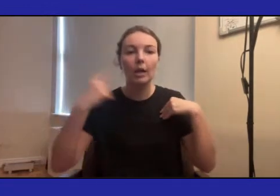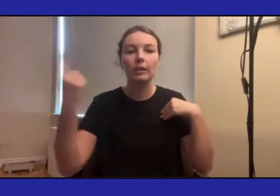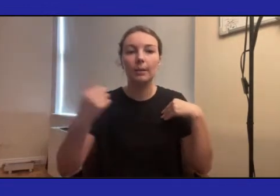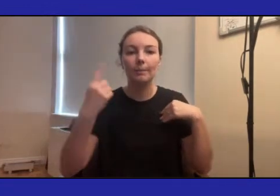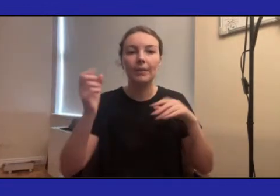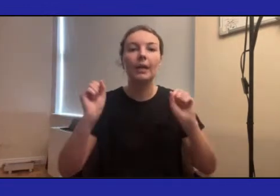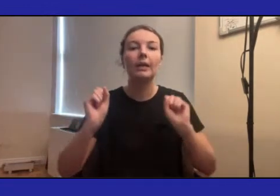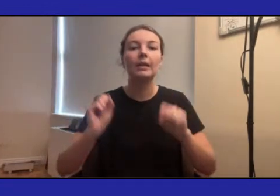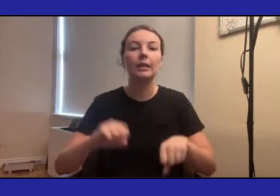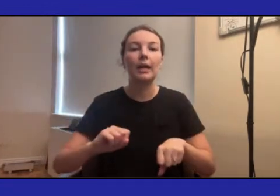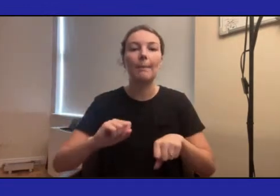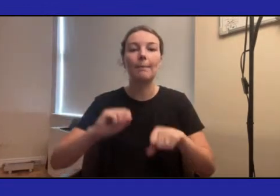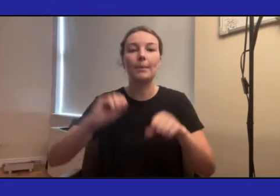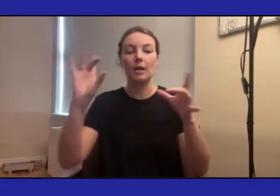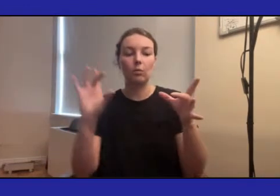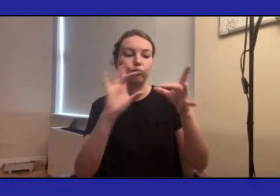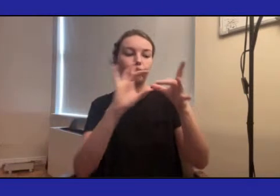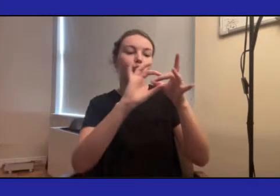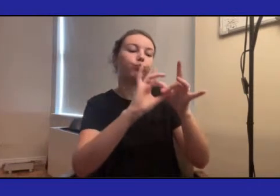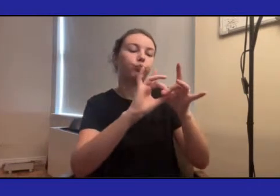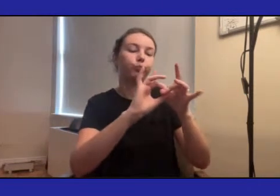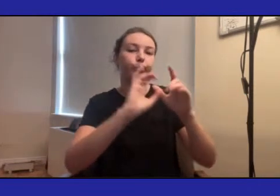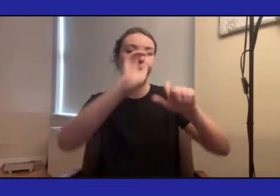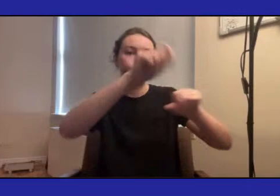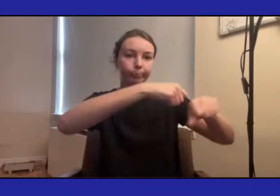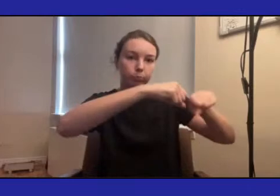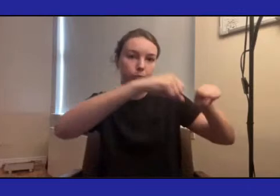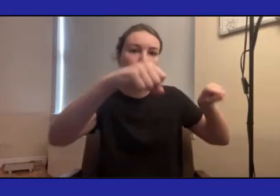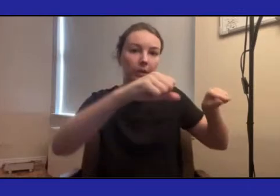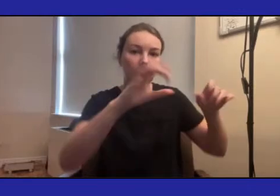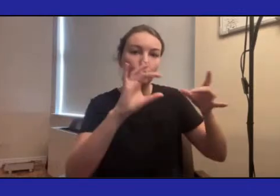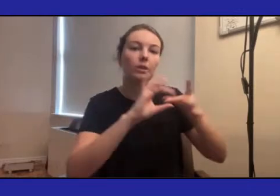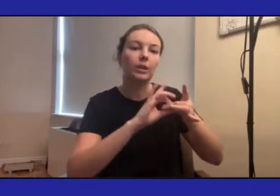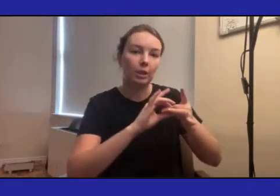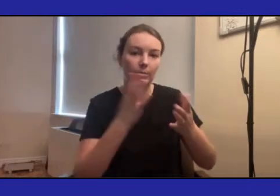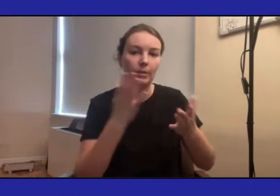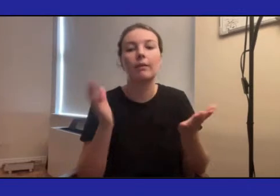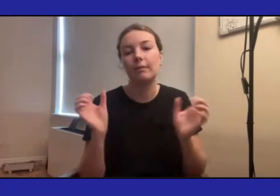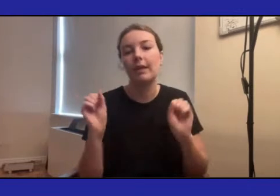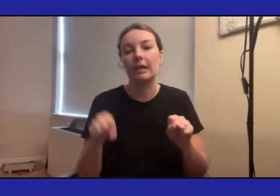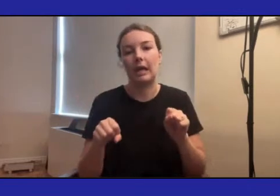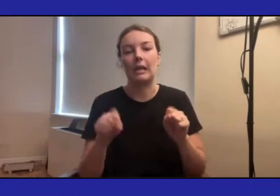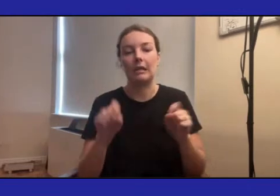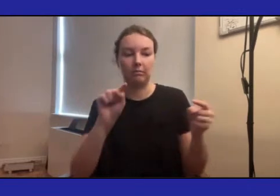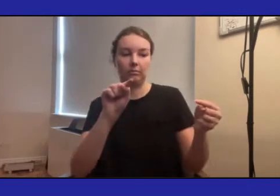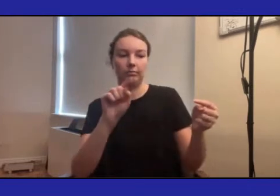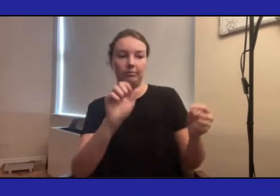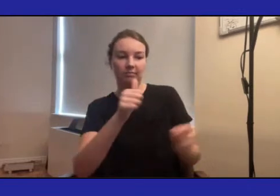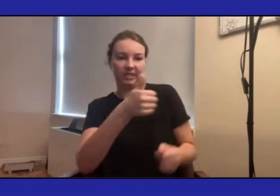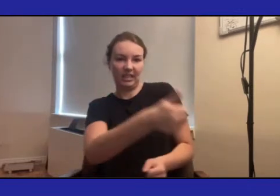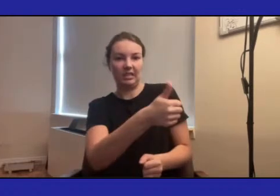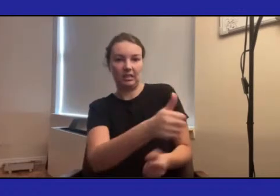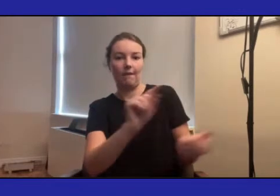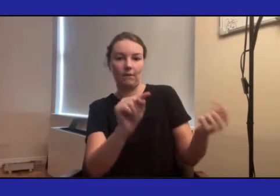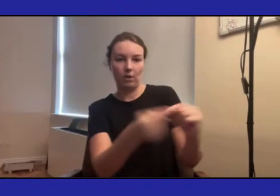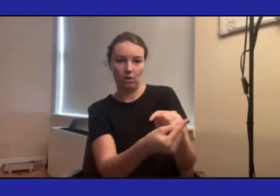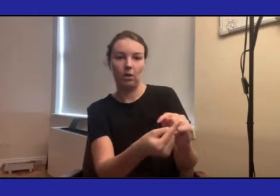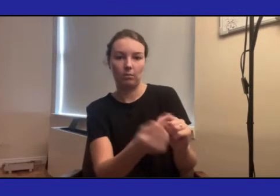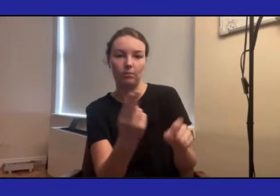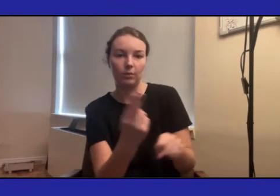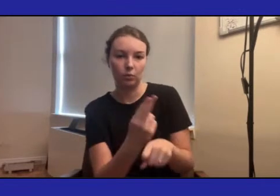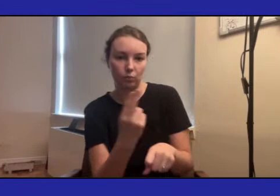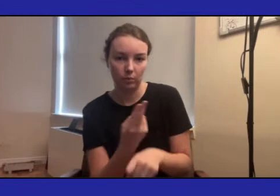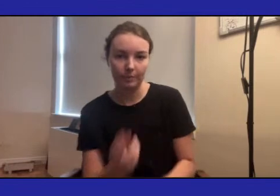to a fashion point or attachment that may lead to loss of life or self-harm. In terms of our construction scope